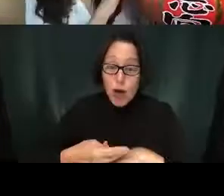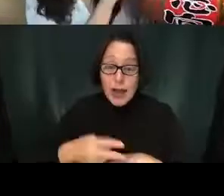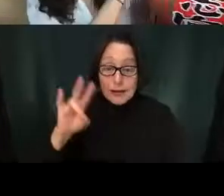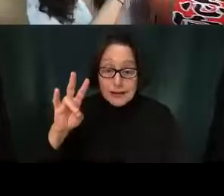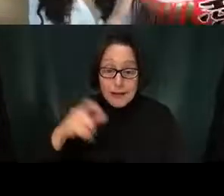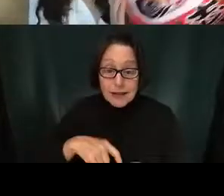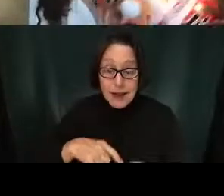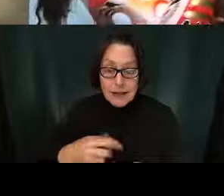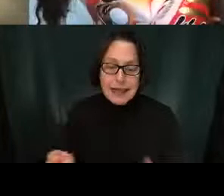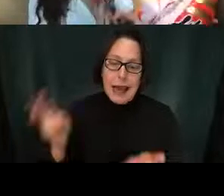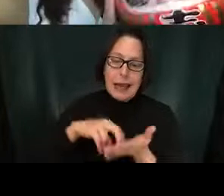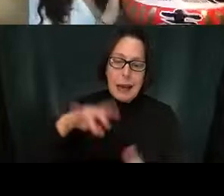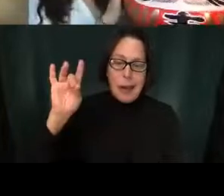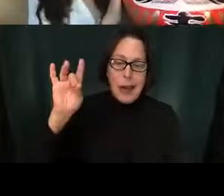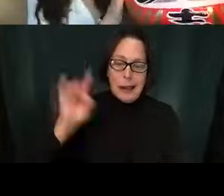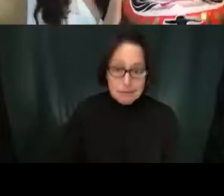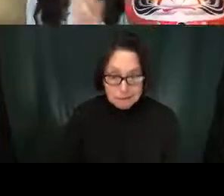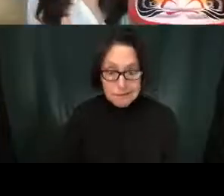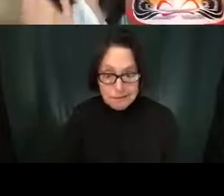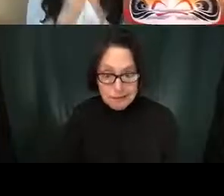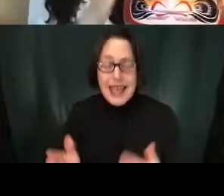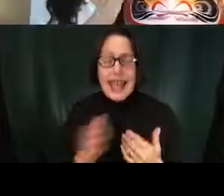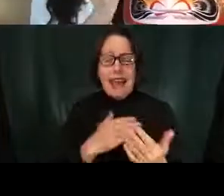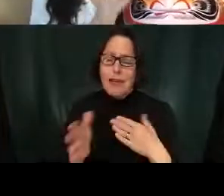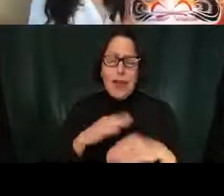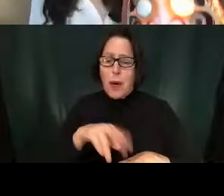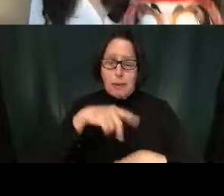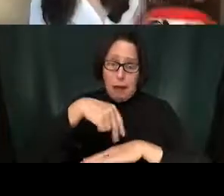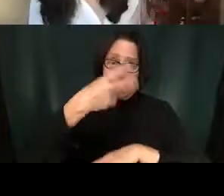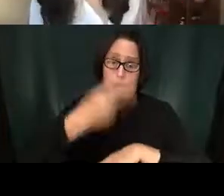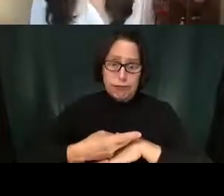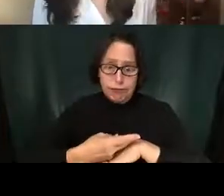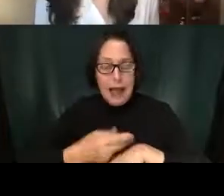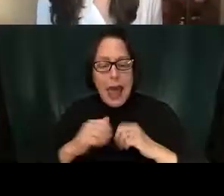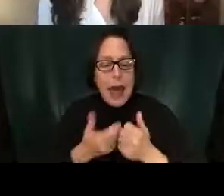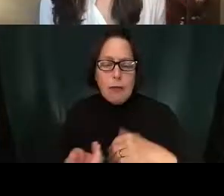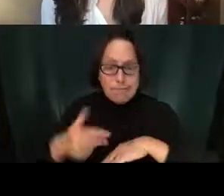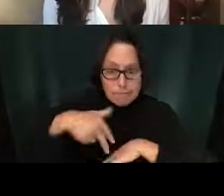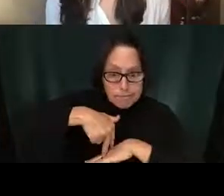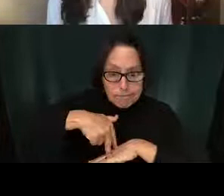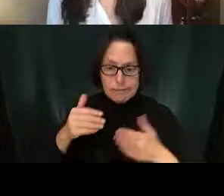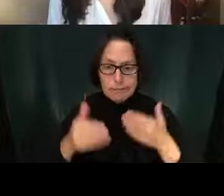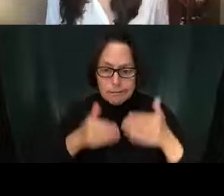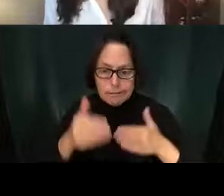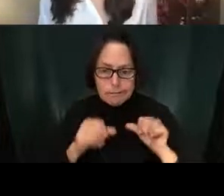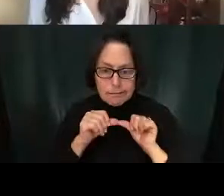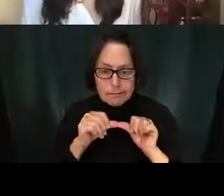8. So even if you stumble and fall, how do you get back up? How do you keep moving forward until you achieve your